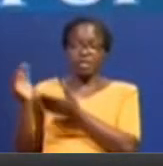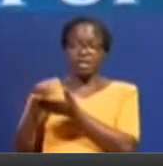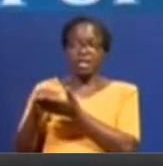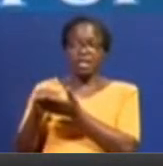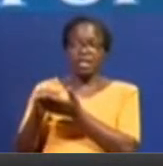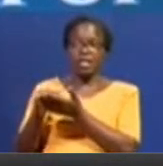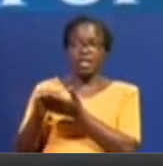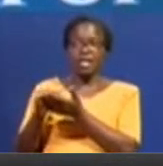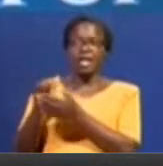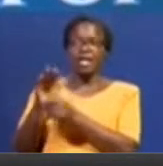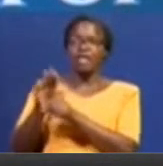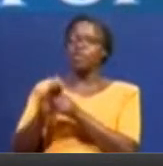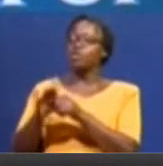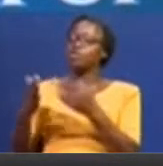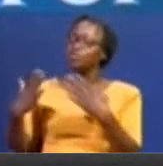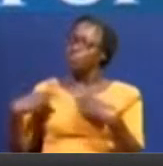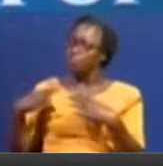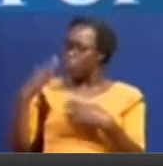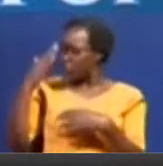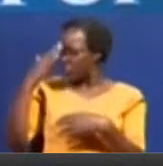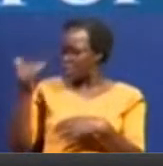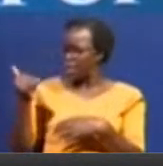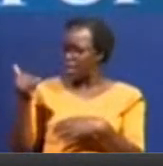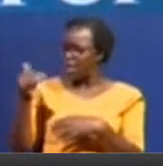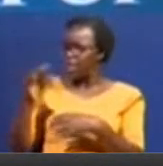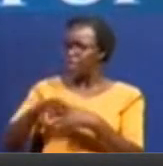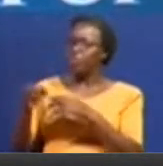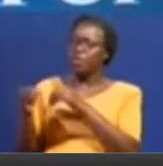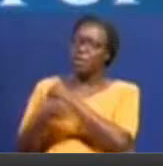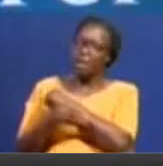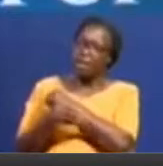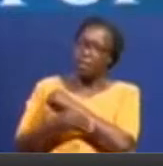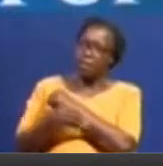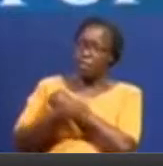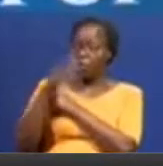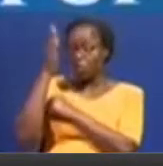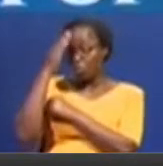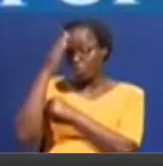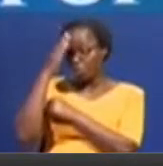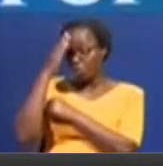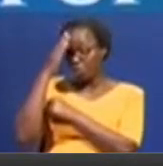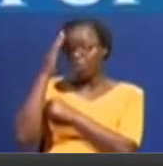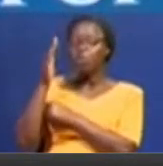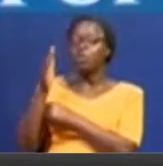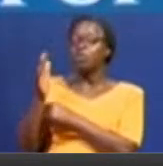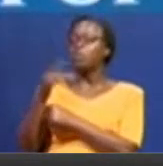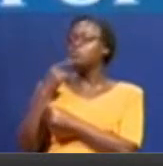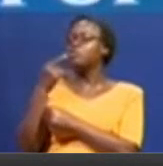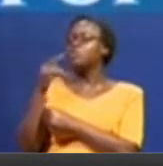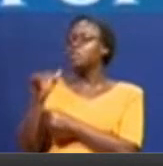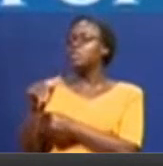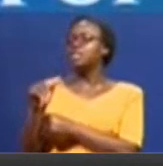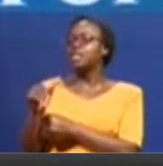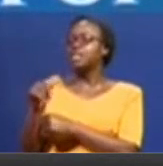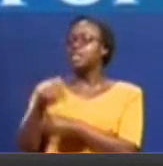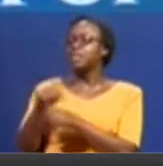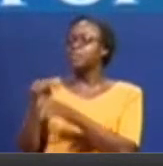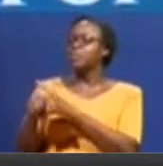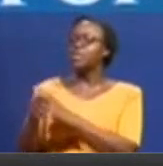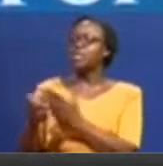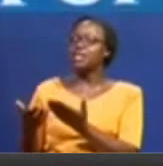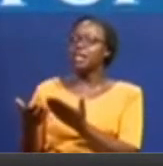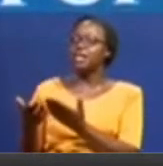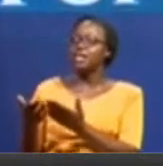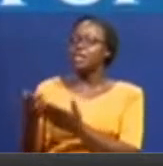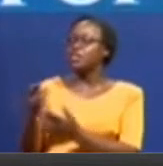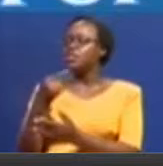is a lot of people, because of voter bribery, which we are aware about, will be told that when you get there, you